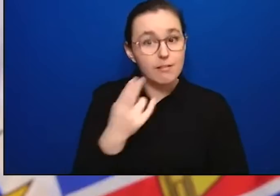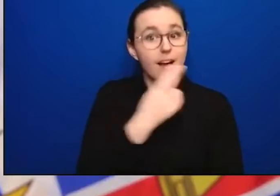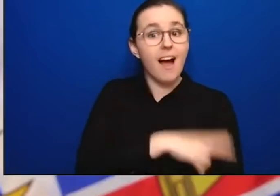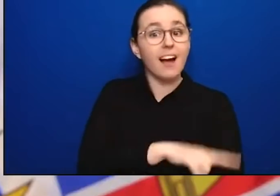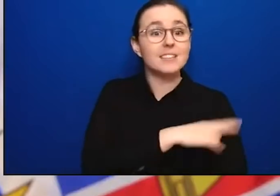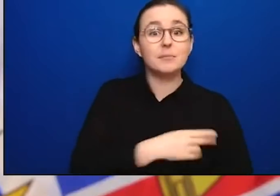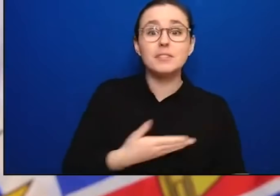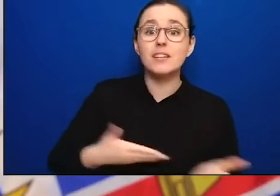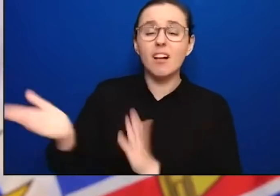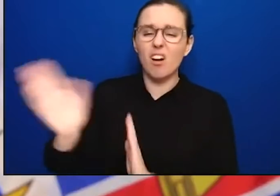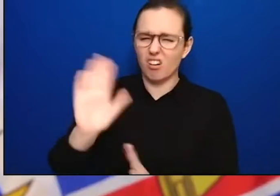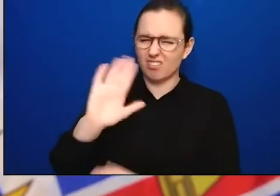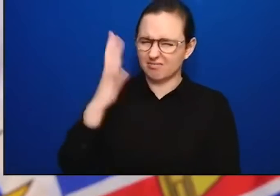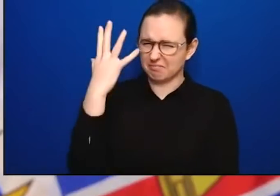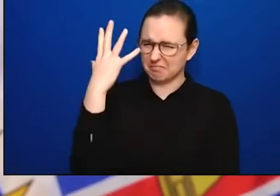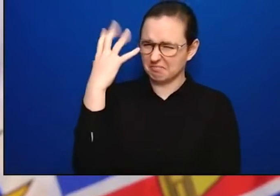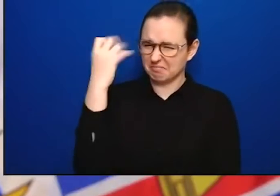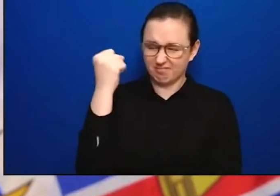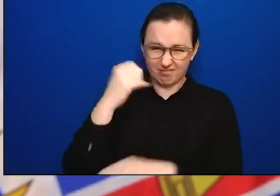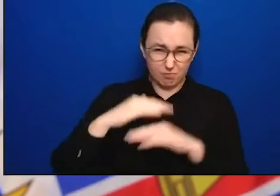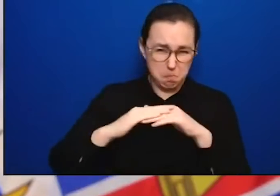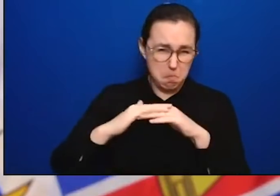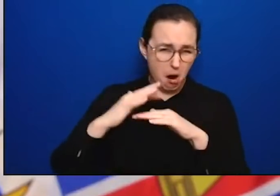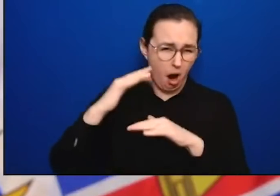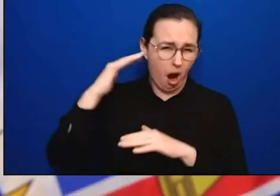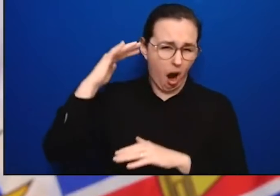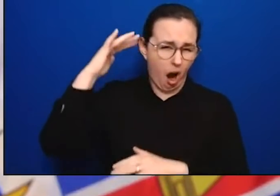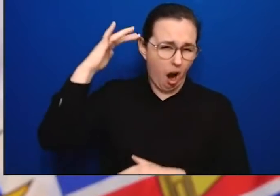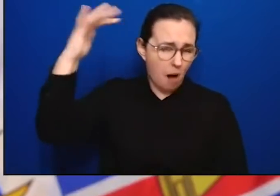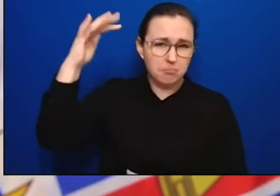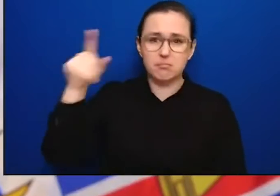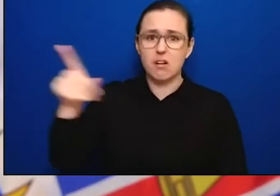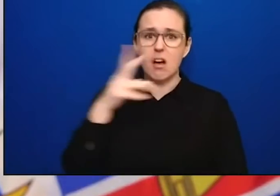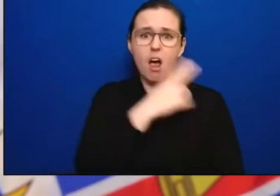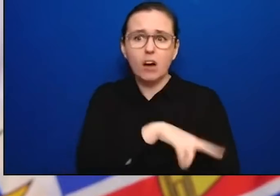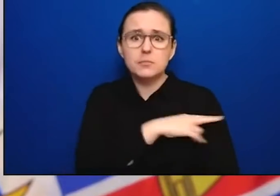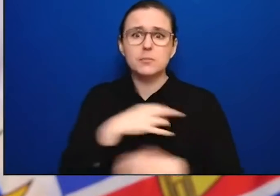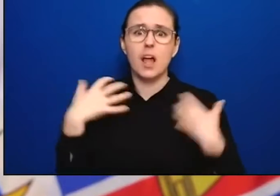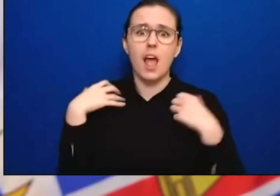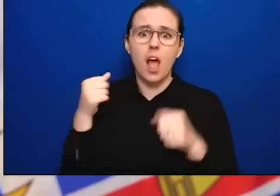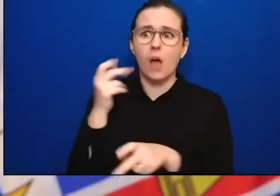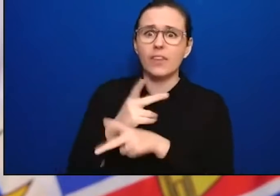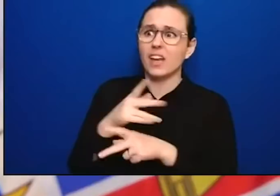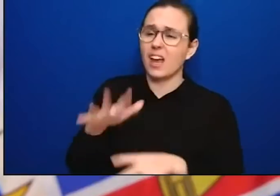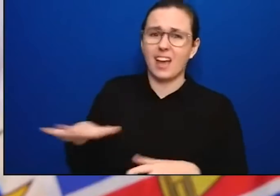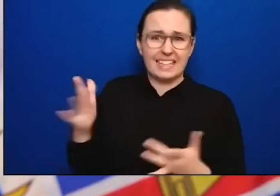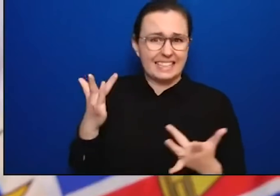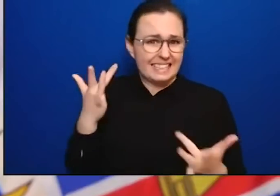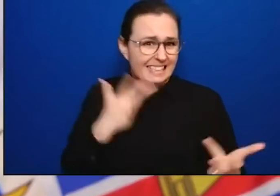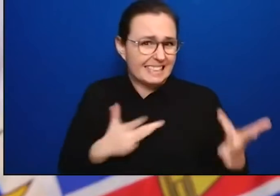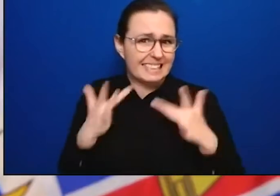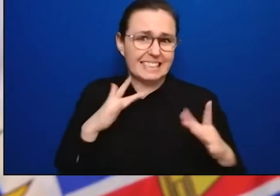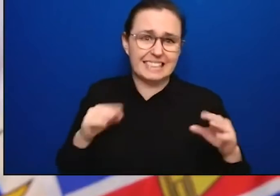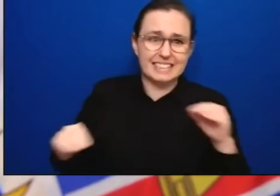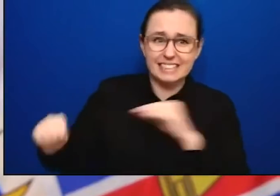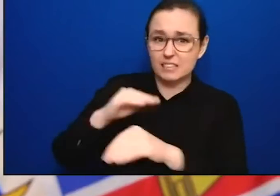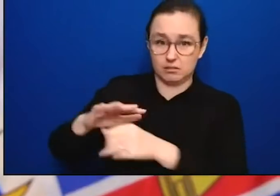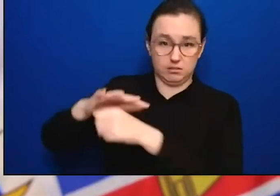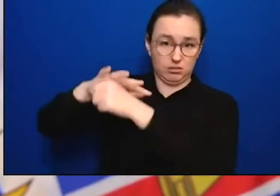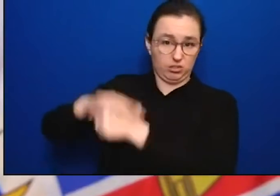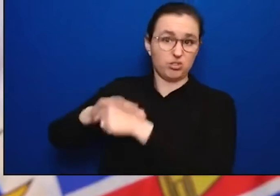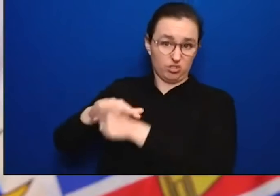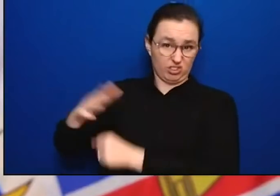remains high, and it's the highest it has been in our pandemic. And it's putting significant strain on our healthcare